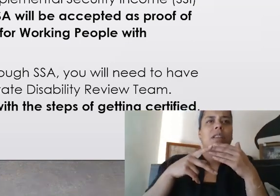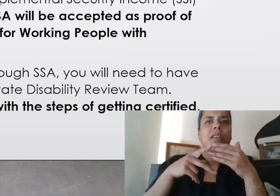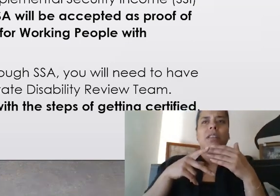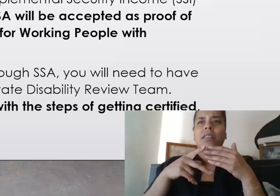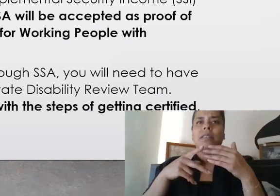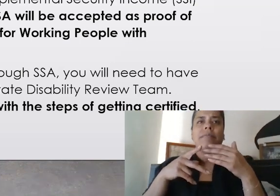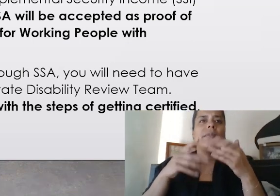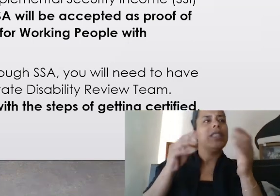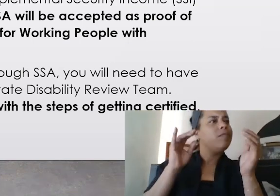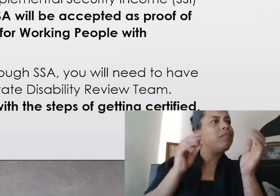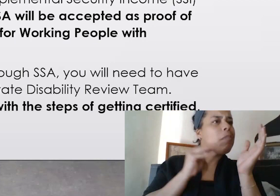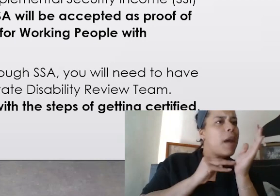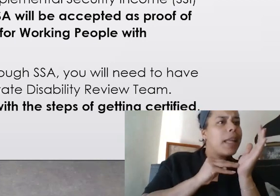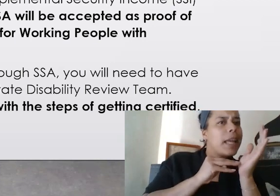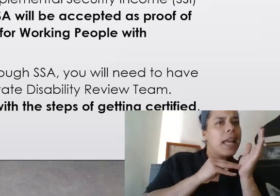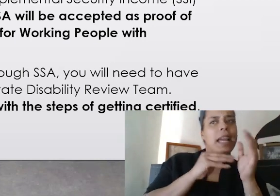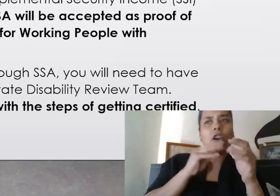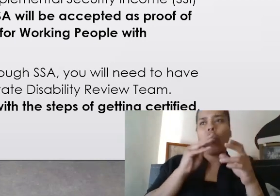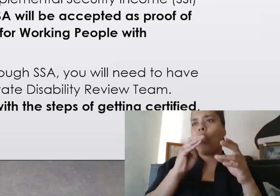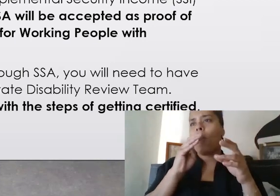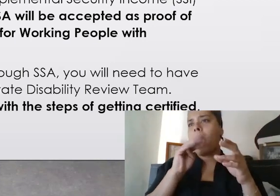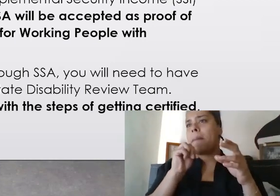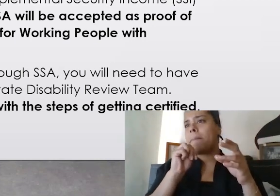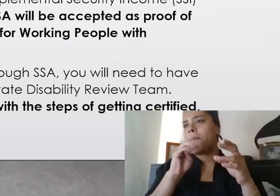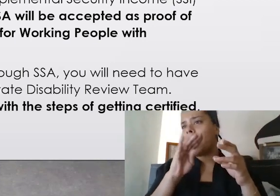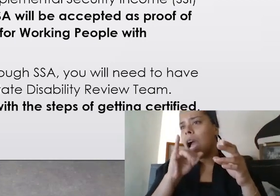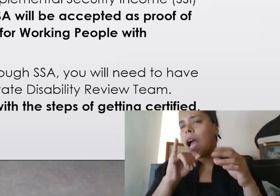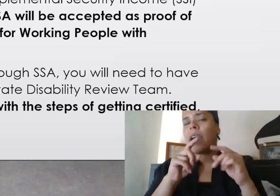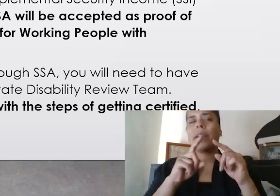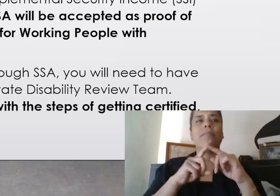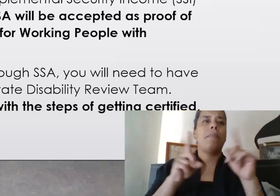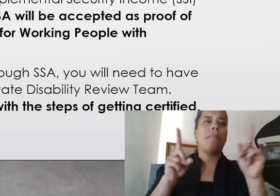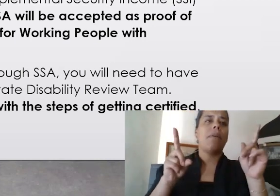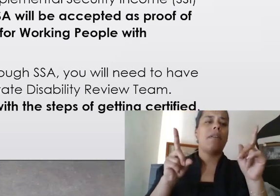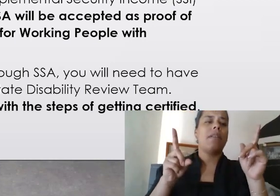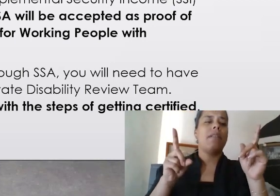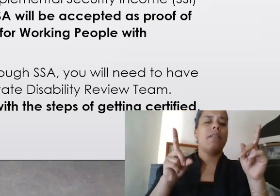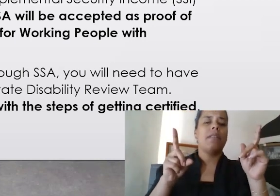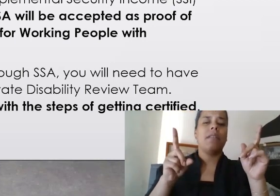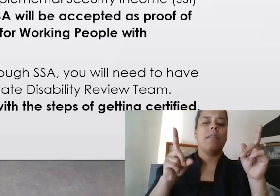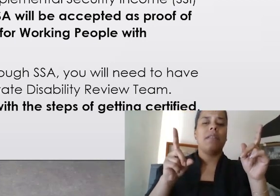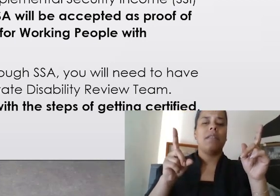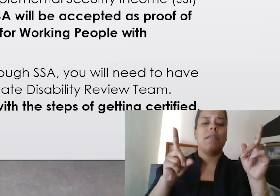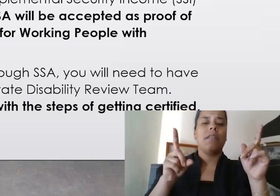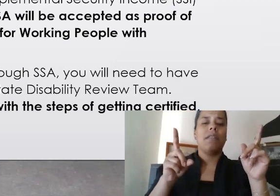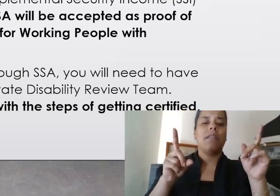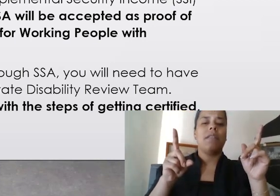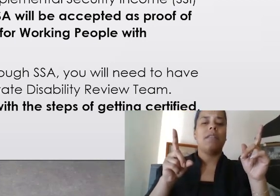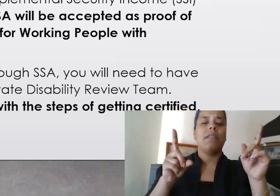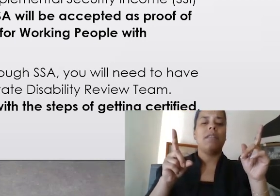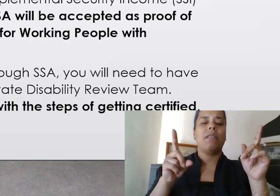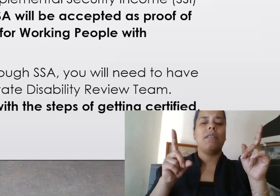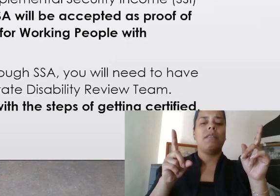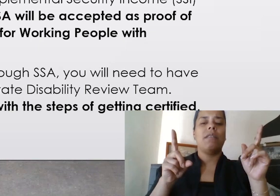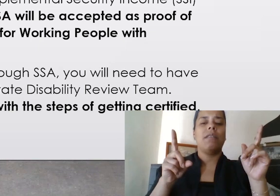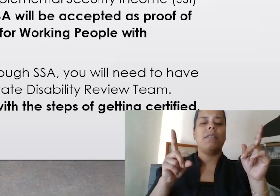it was Medicaid or whether it was the Medicaid buy-in, but HRA and